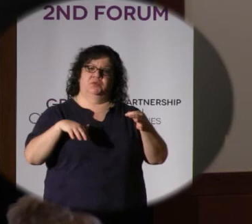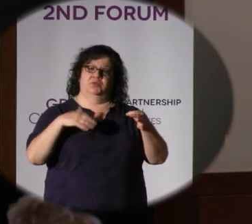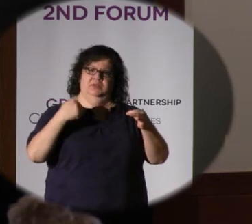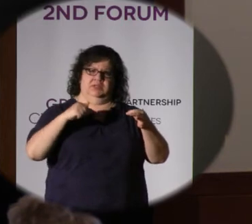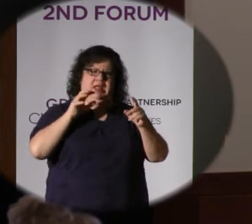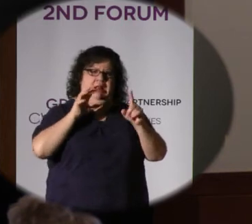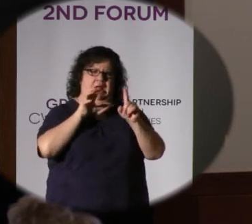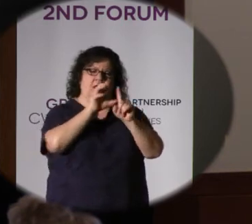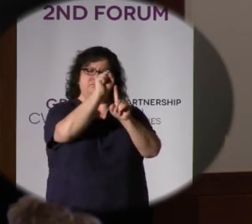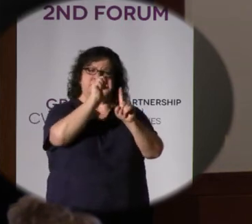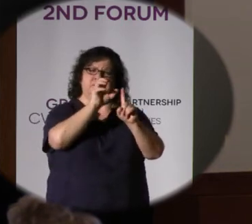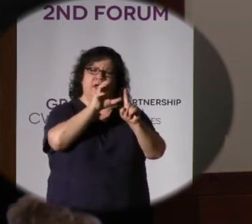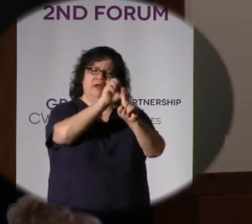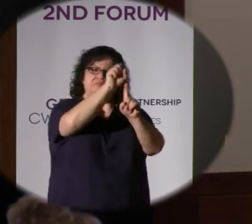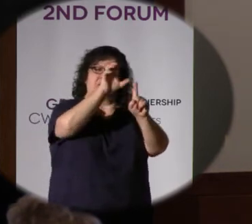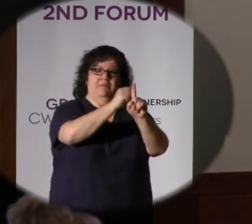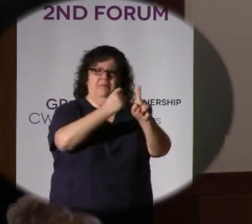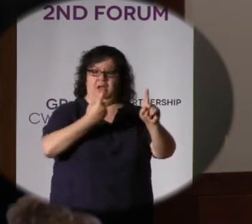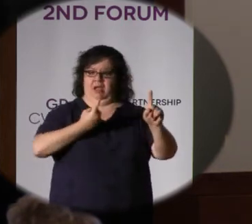acting individually.